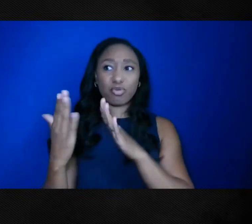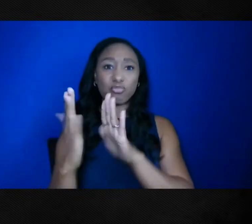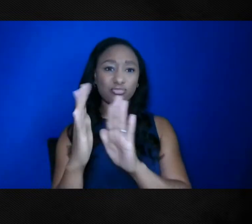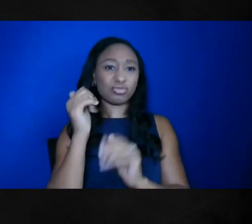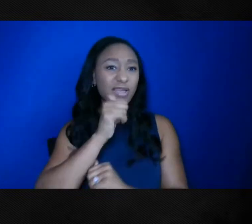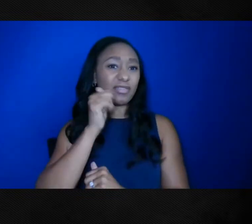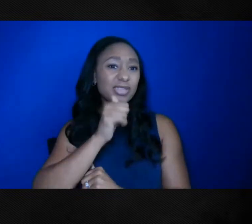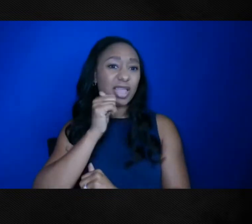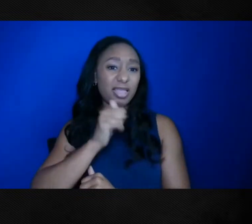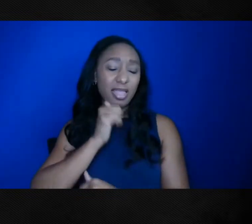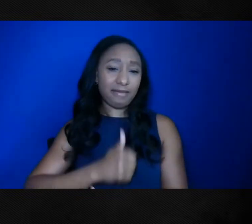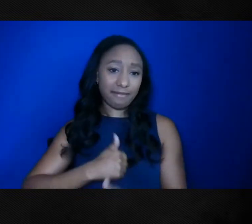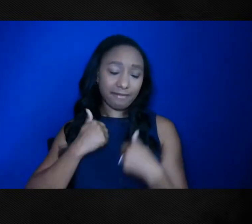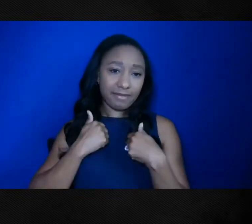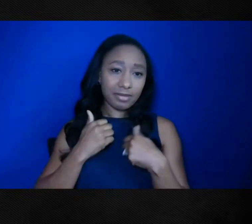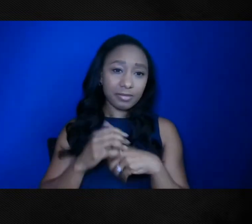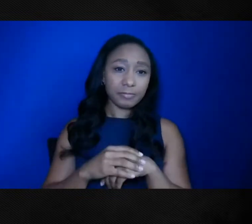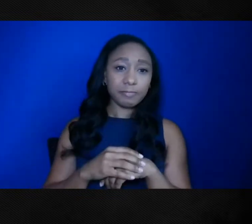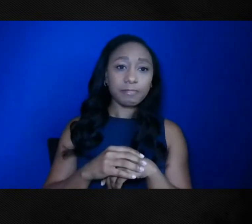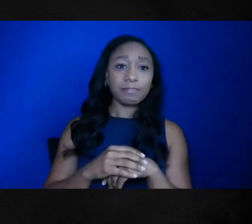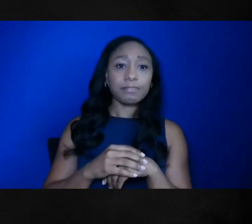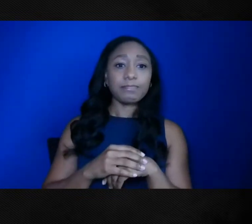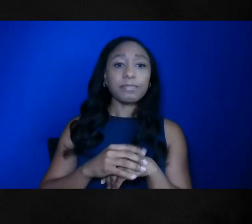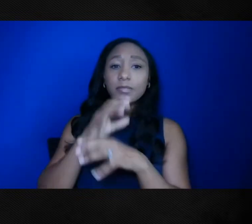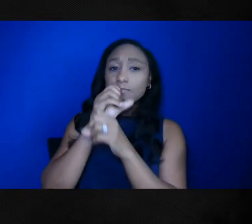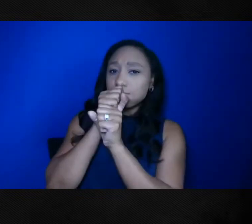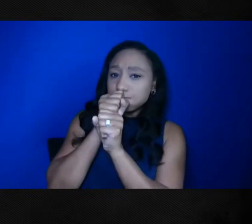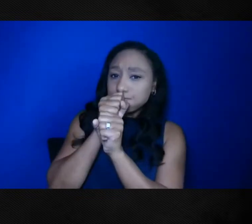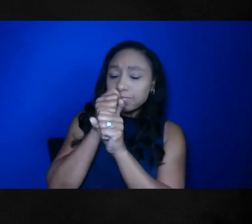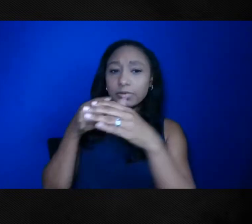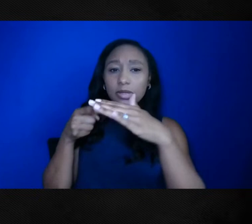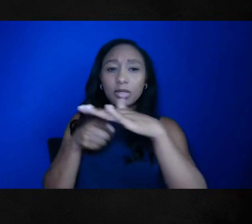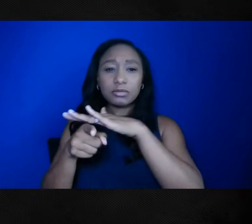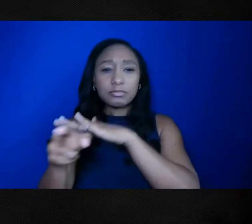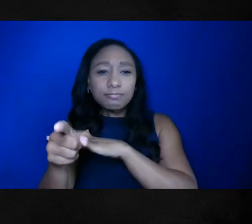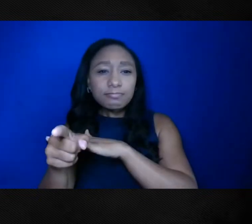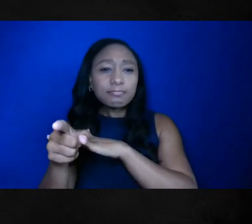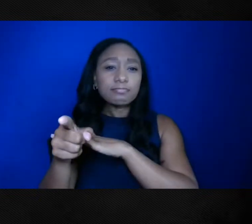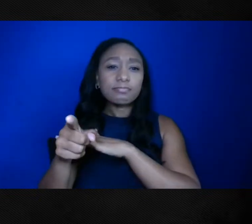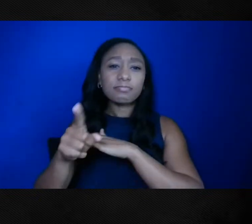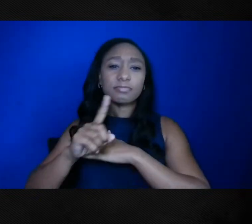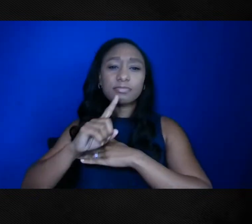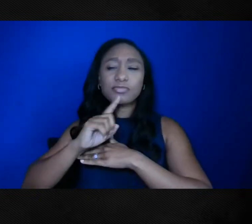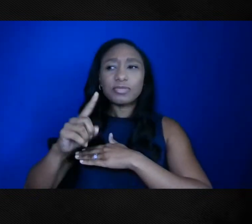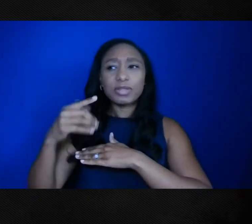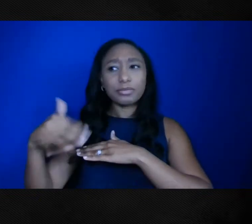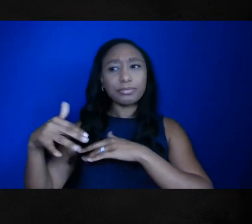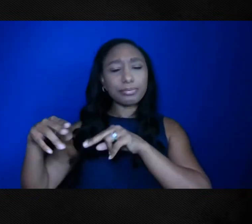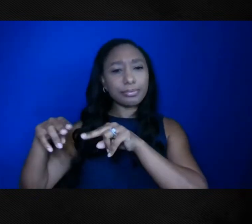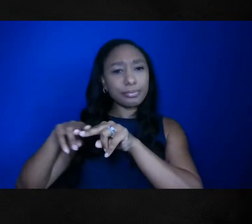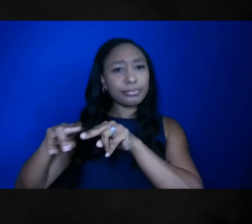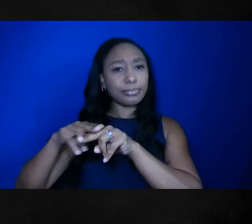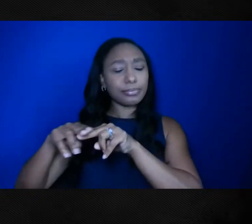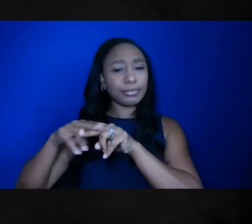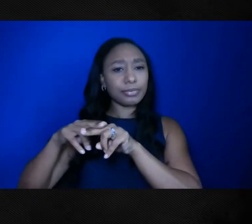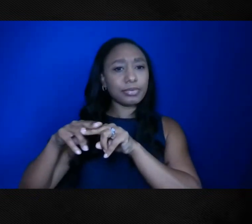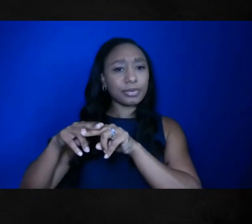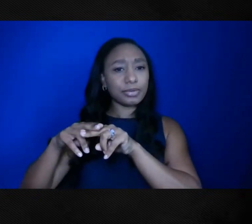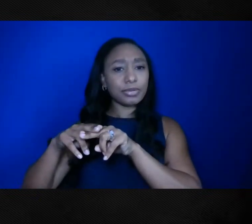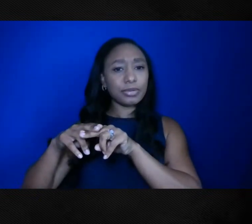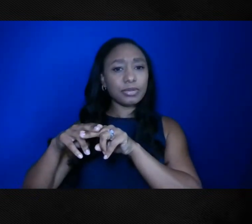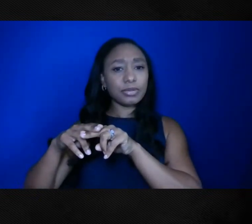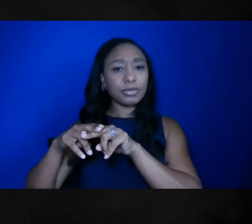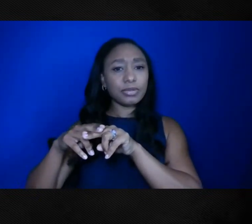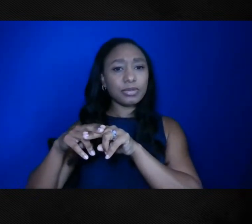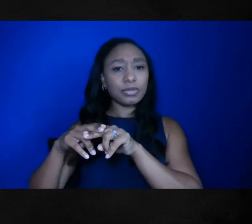dangerous route for escaping slaves, but there was also a reverse Underground Railroad. Black marketeers stole